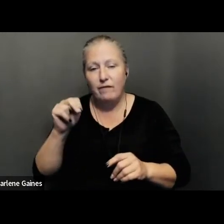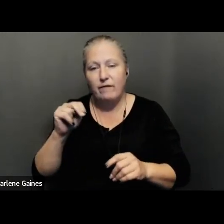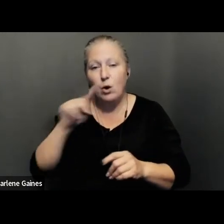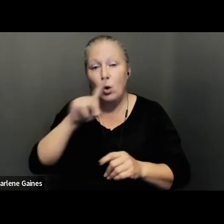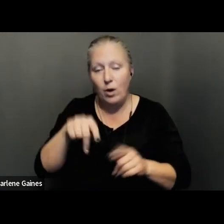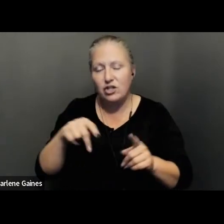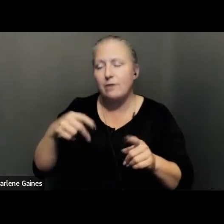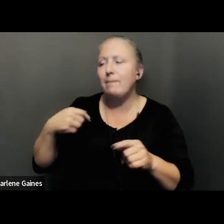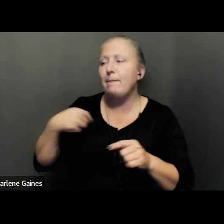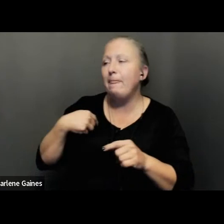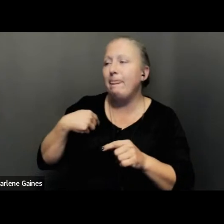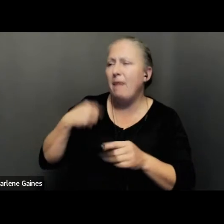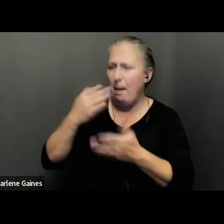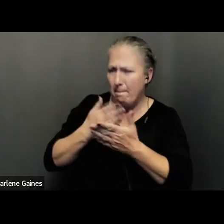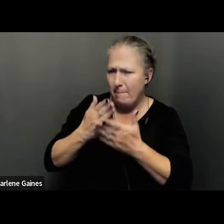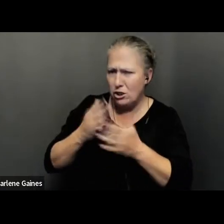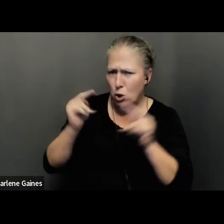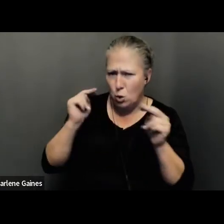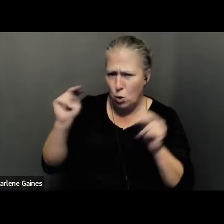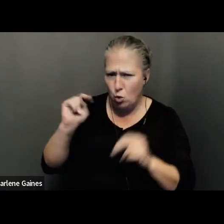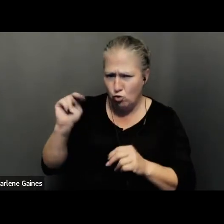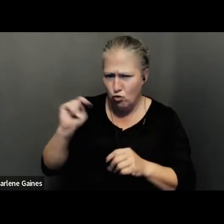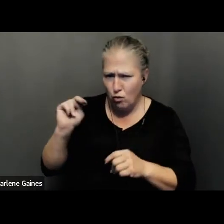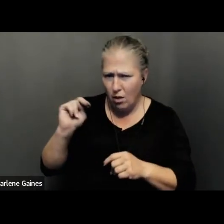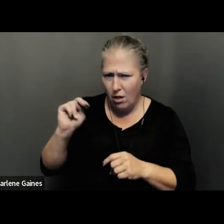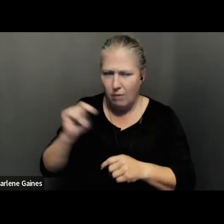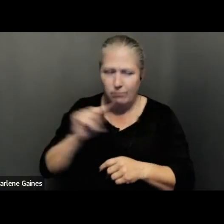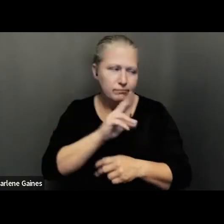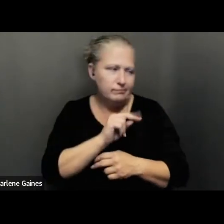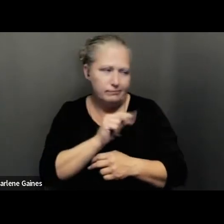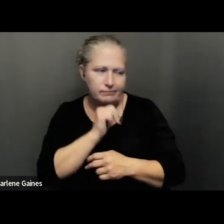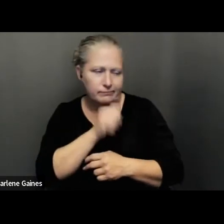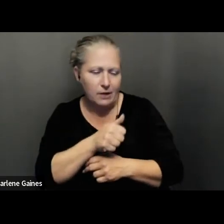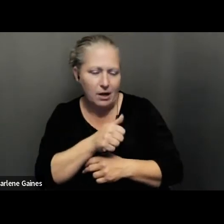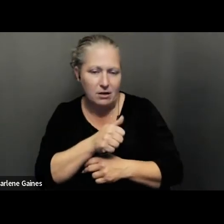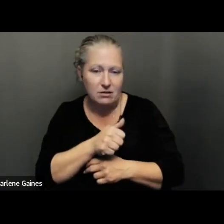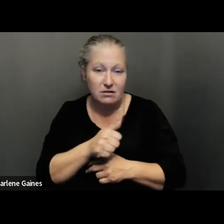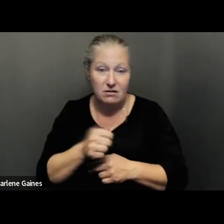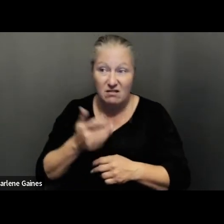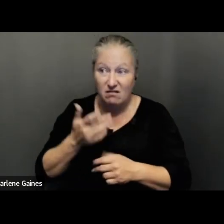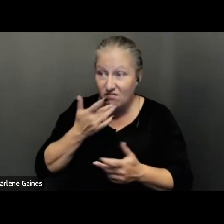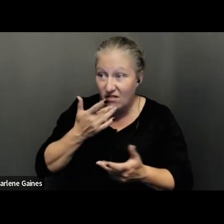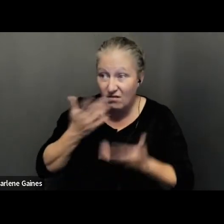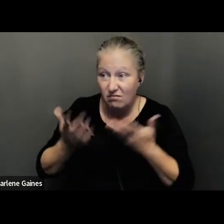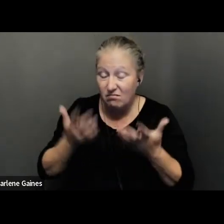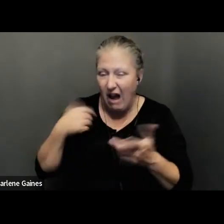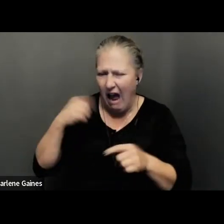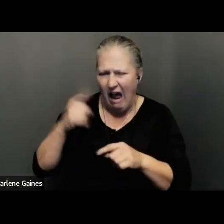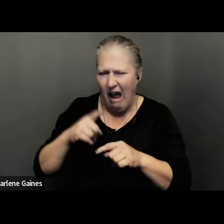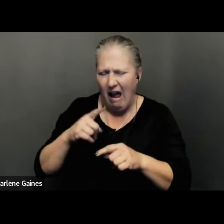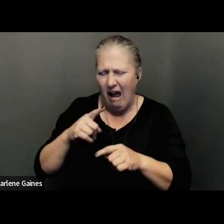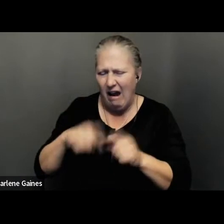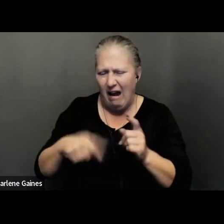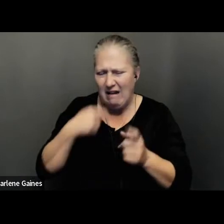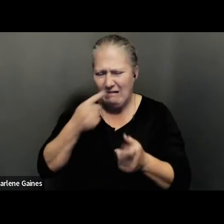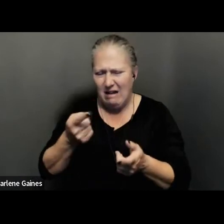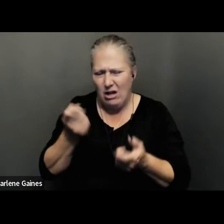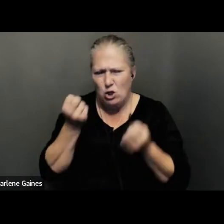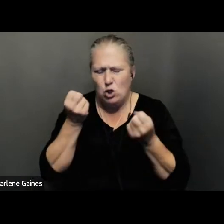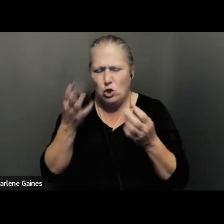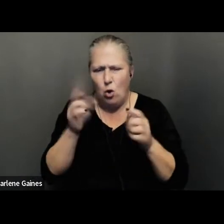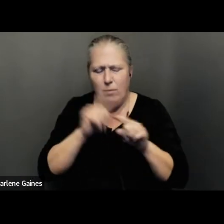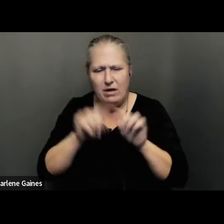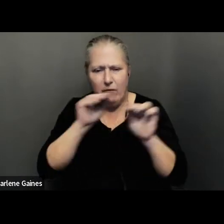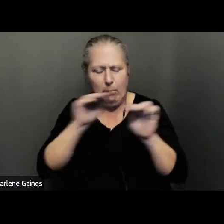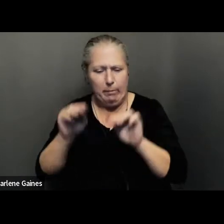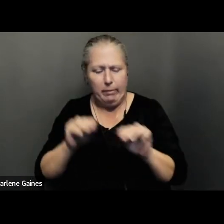Is this budget neutral? No, it's a, Is it favorable? I mean, I can't tell because there were so many pieces.